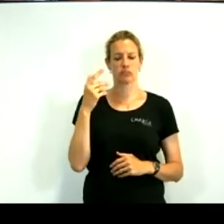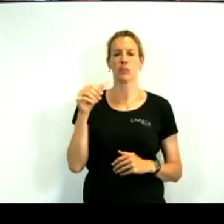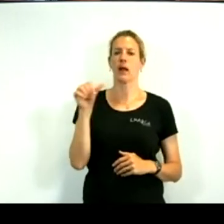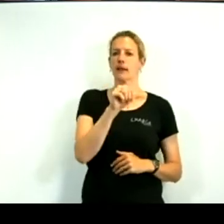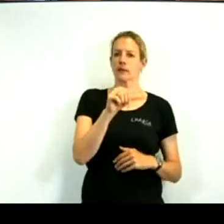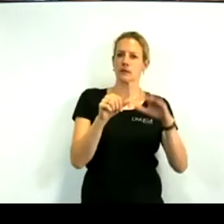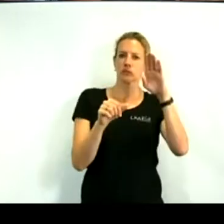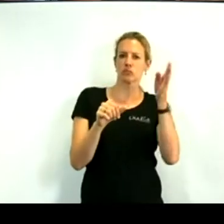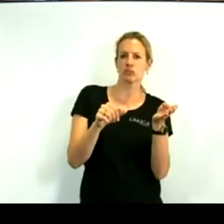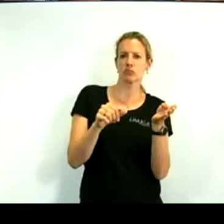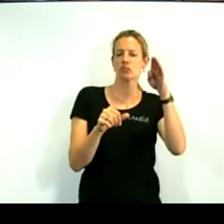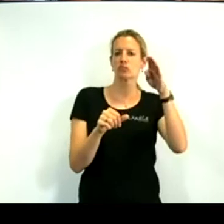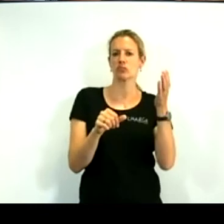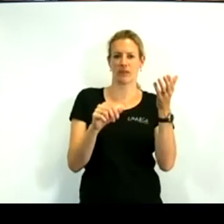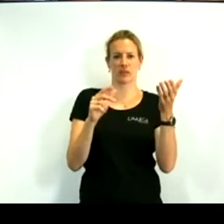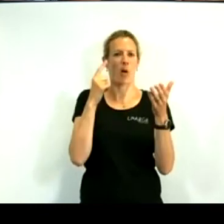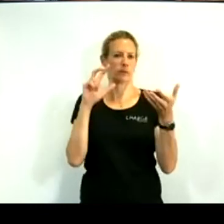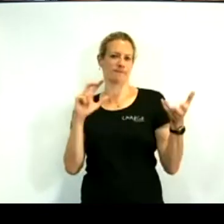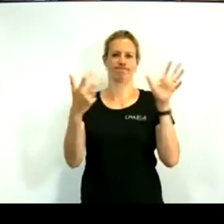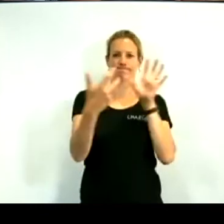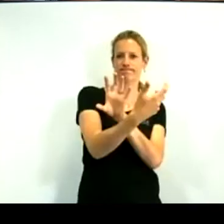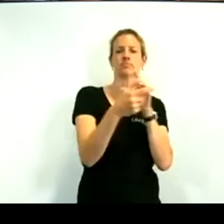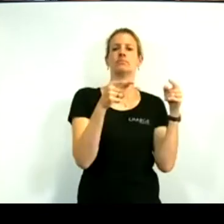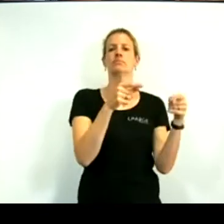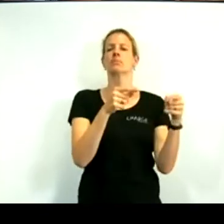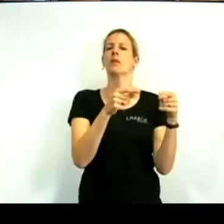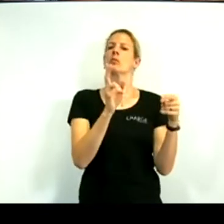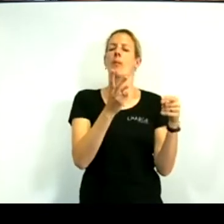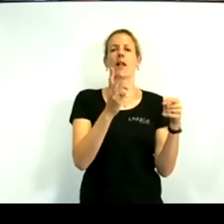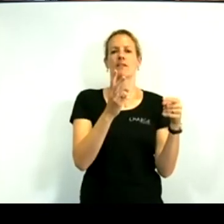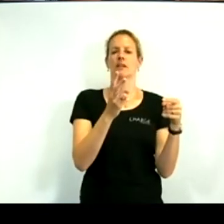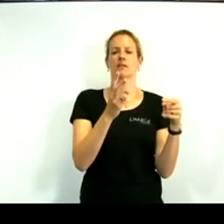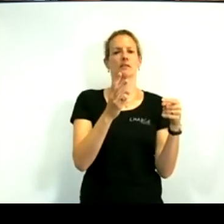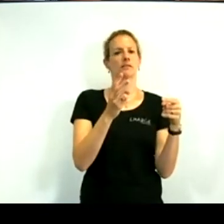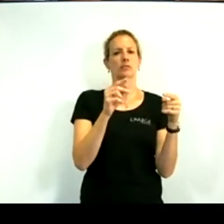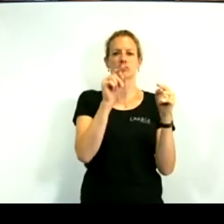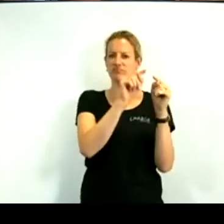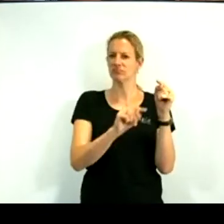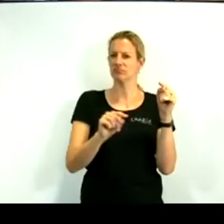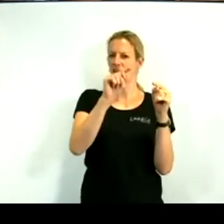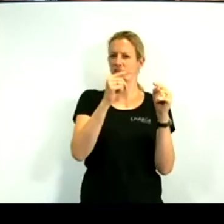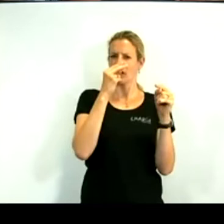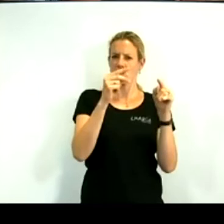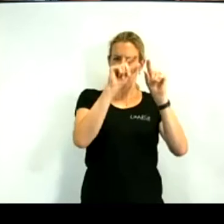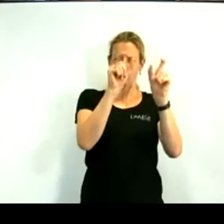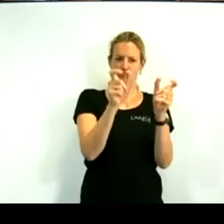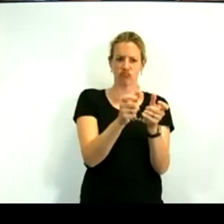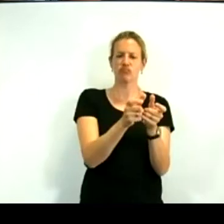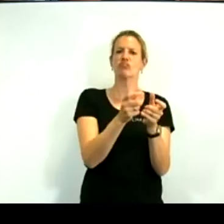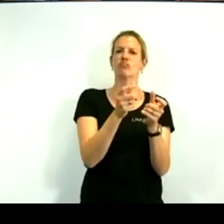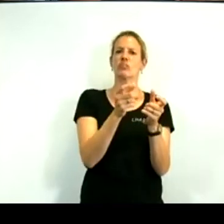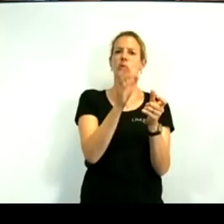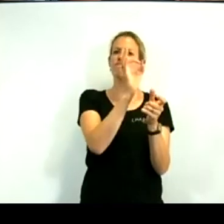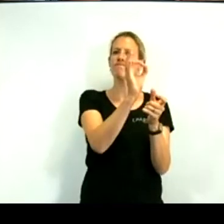be a nice black circle, but there's a whole extra piece, which is the iris coloboma. And I will talk